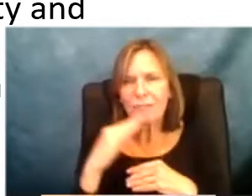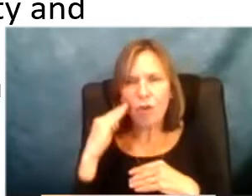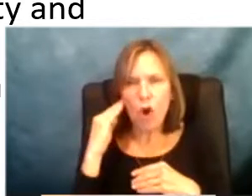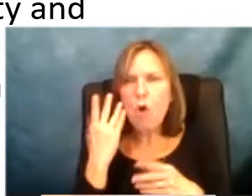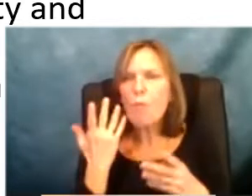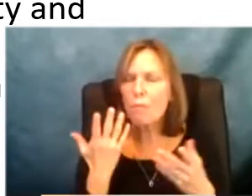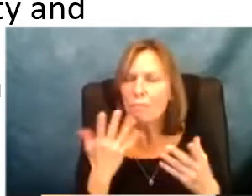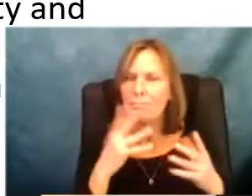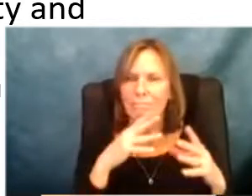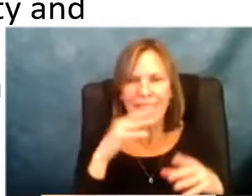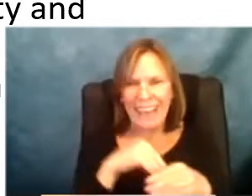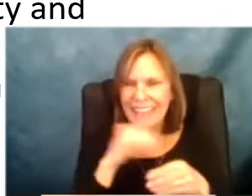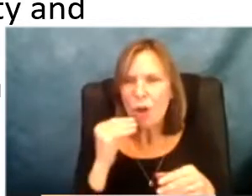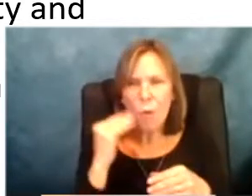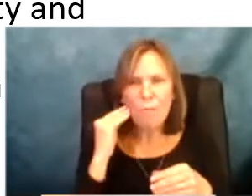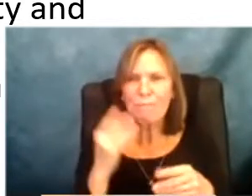housing needs.